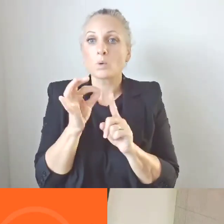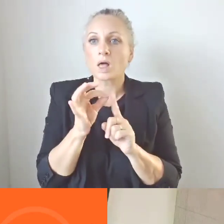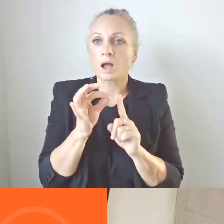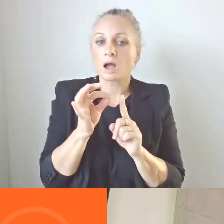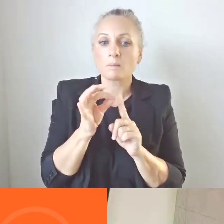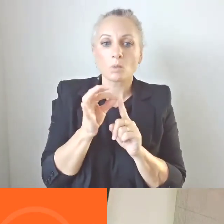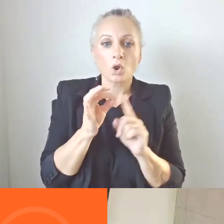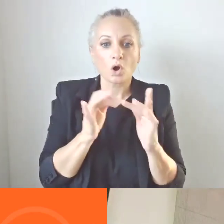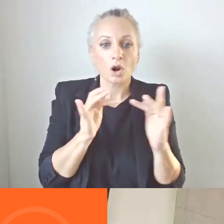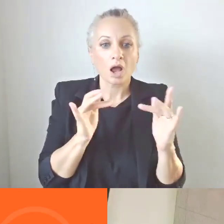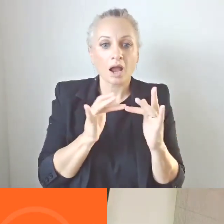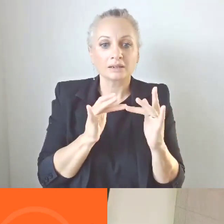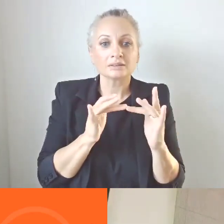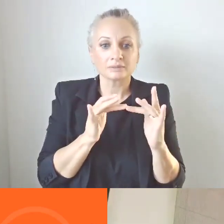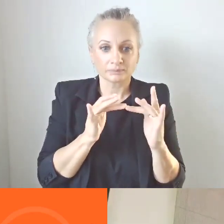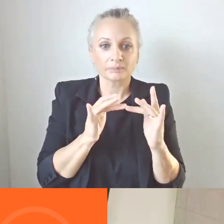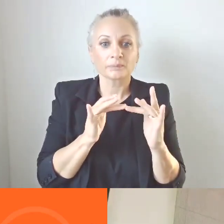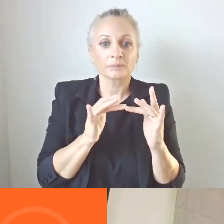online?